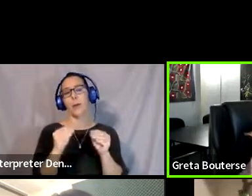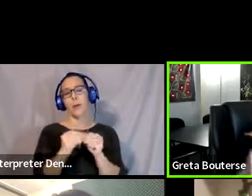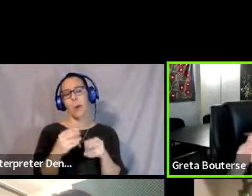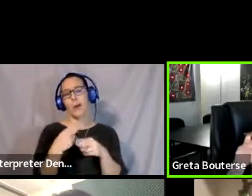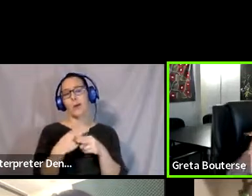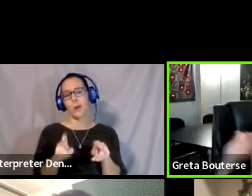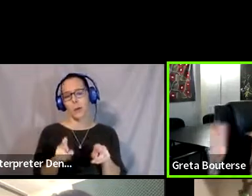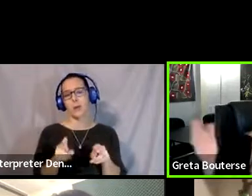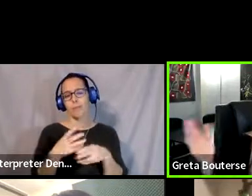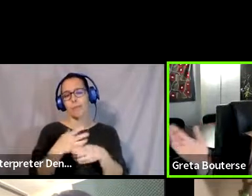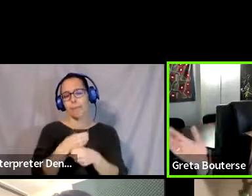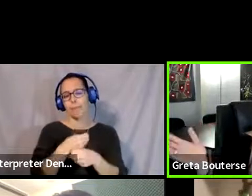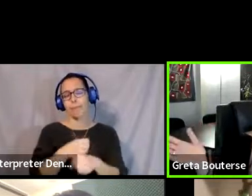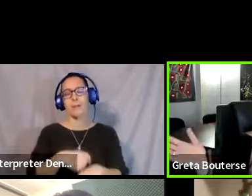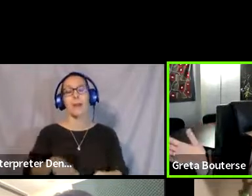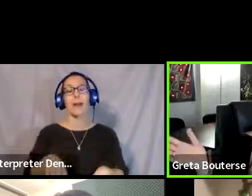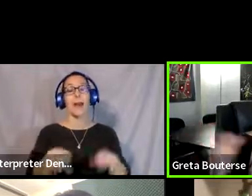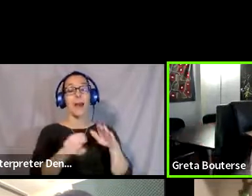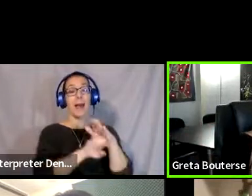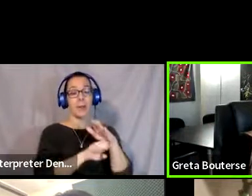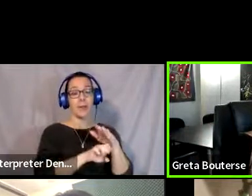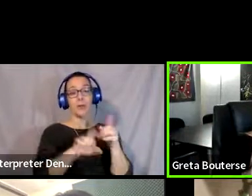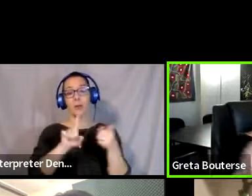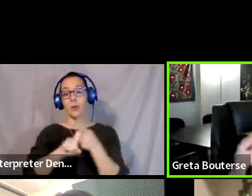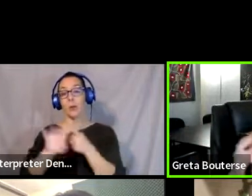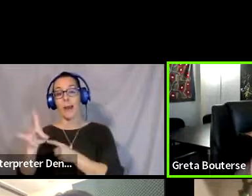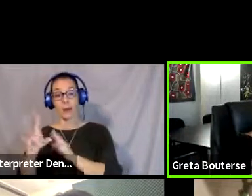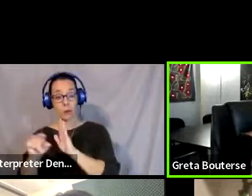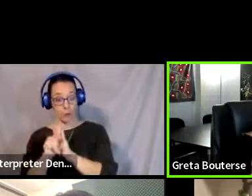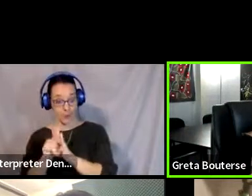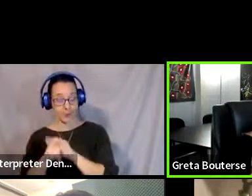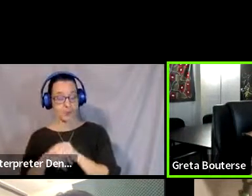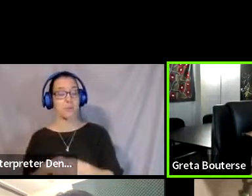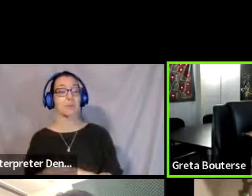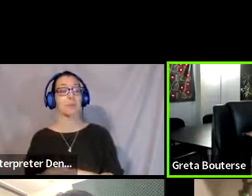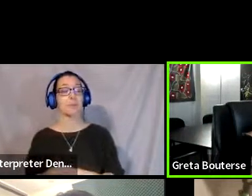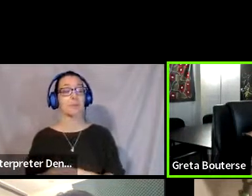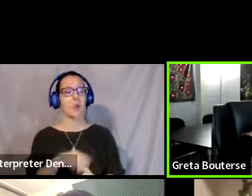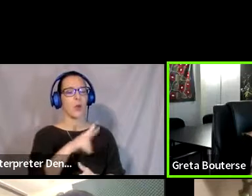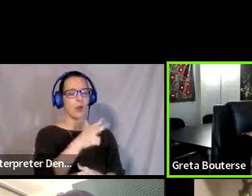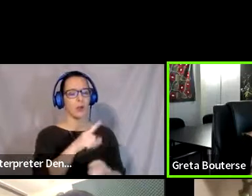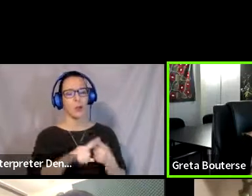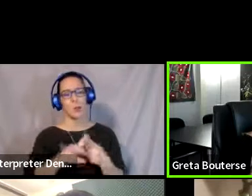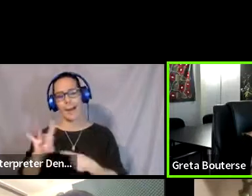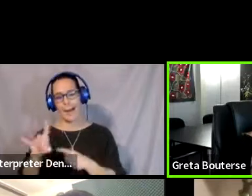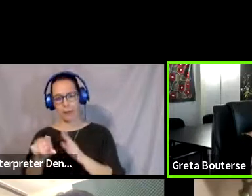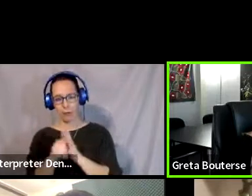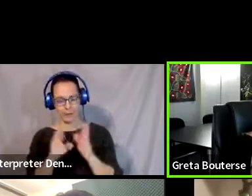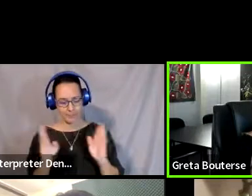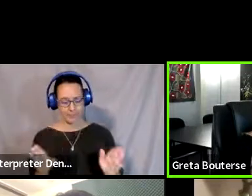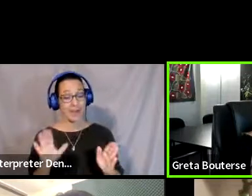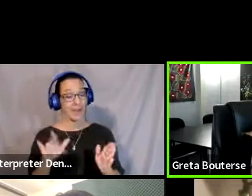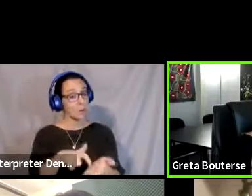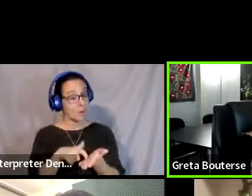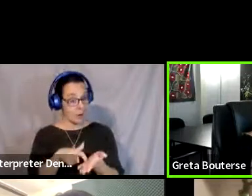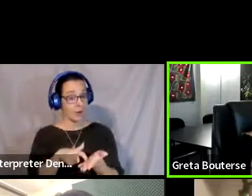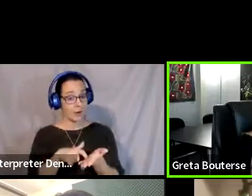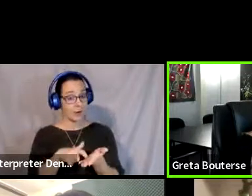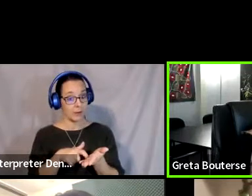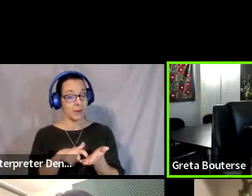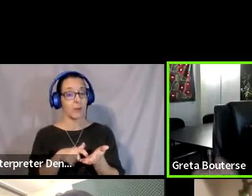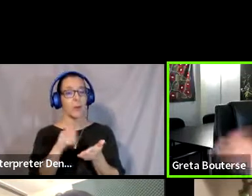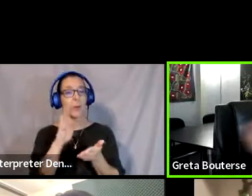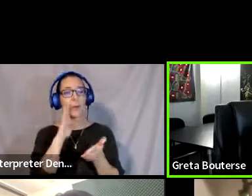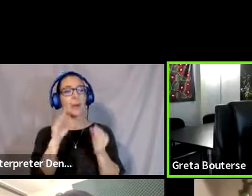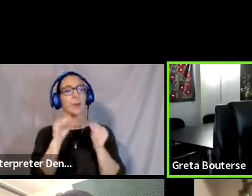elementary, it'll be 3rd through 8th grade. And then they are mandated. They're going to be shorter